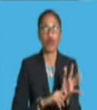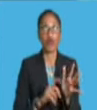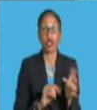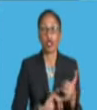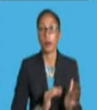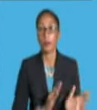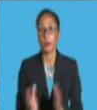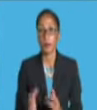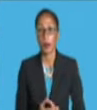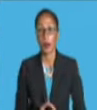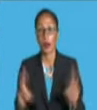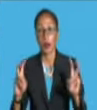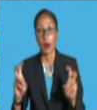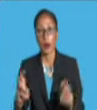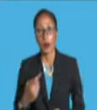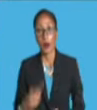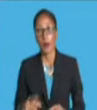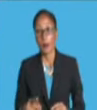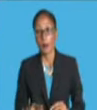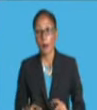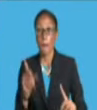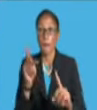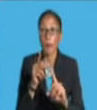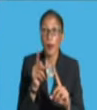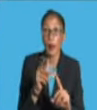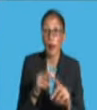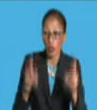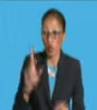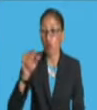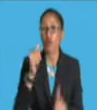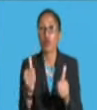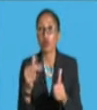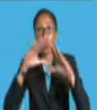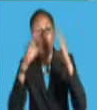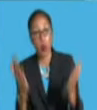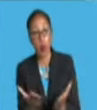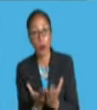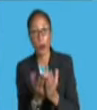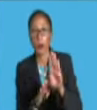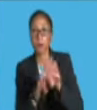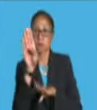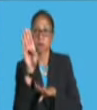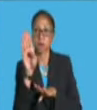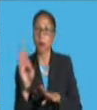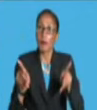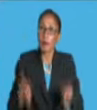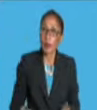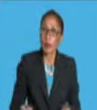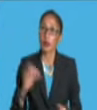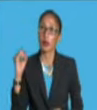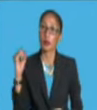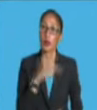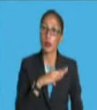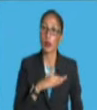quote, "The prime object of human is to do good to the world, that is, to promote physical, spiritual, and